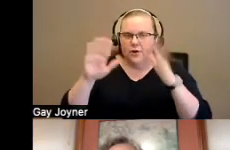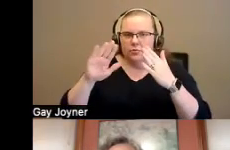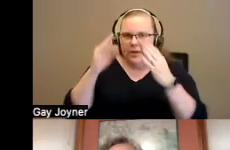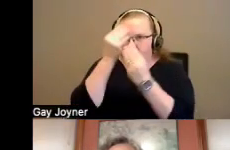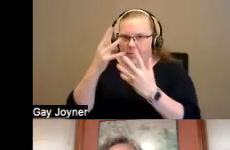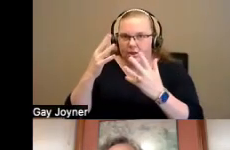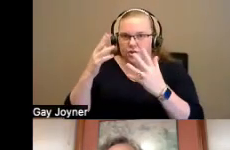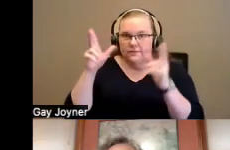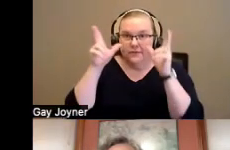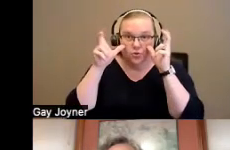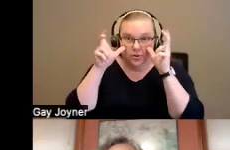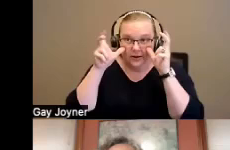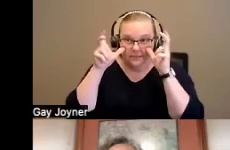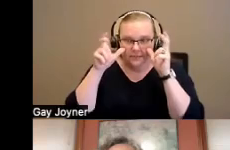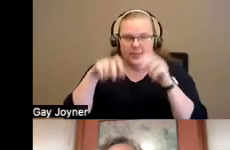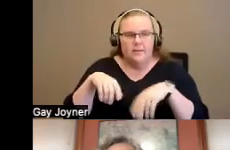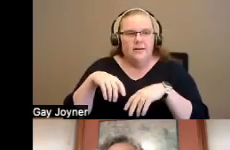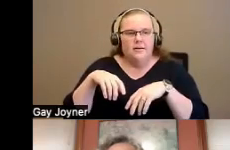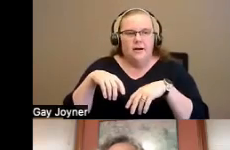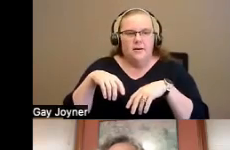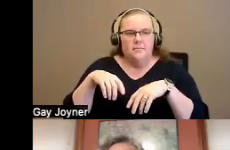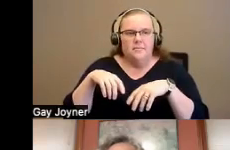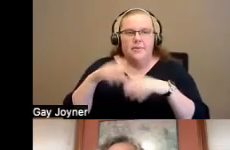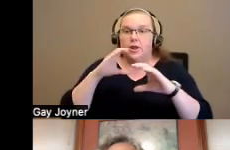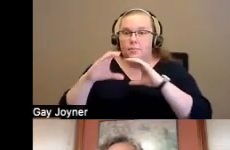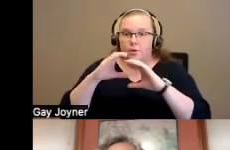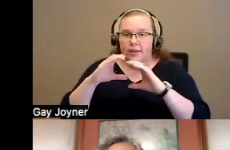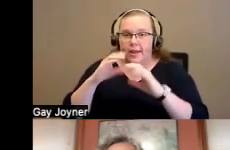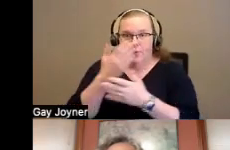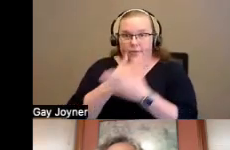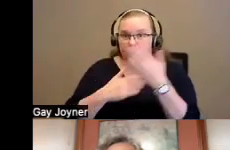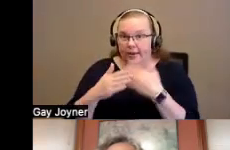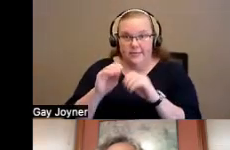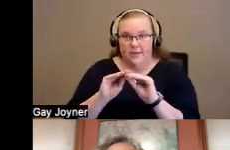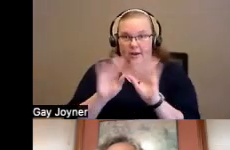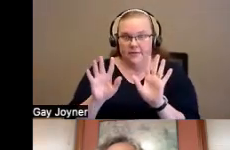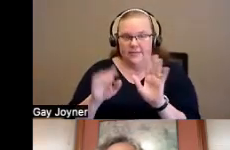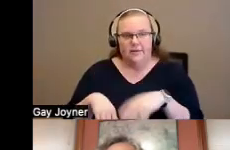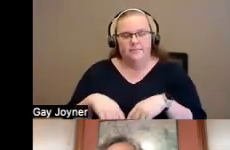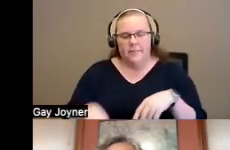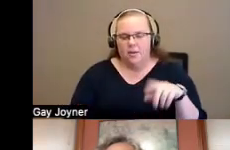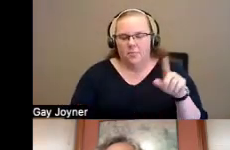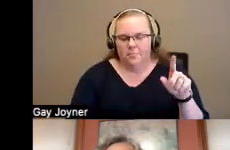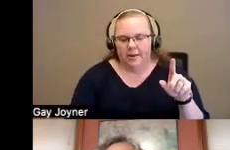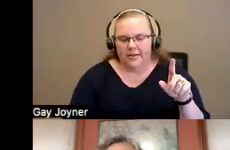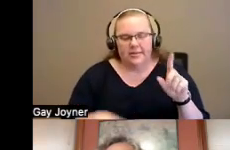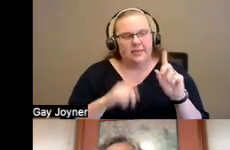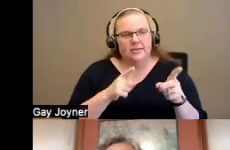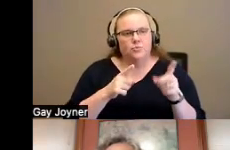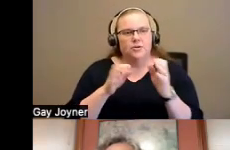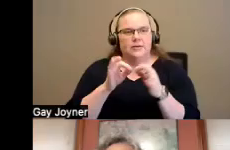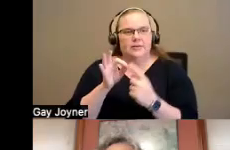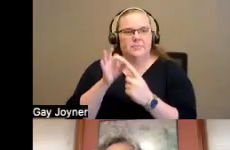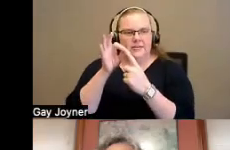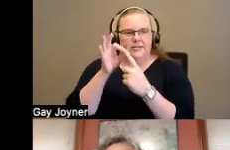receive their information visually. Mhm. They communicate with their hands, obviously. But